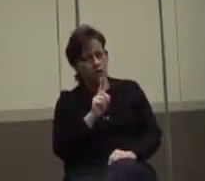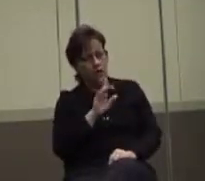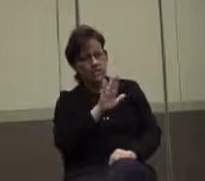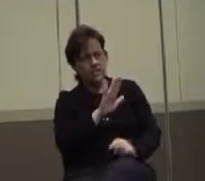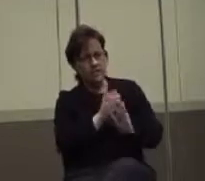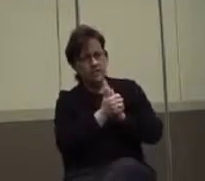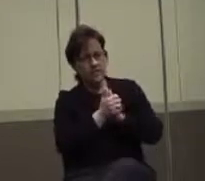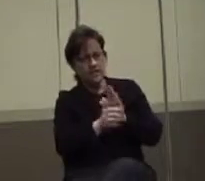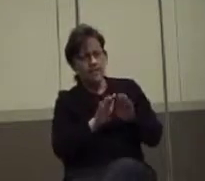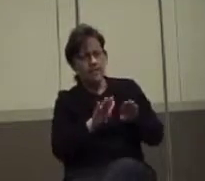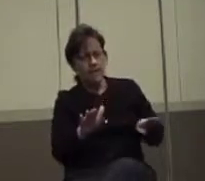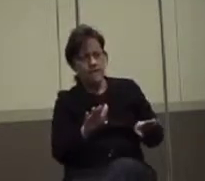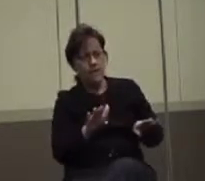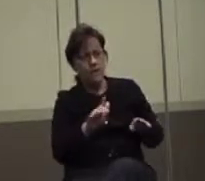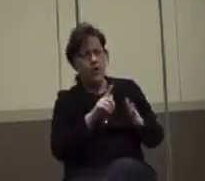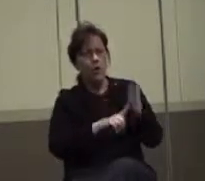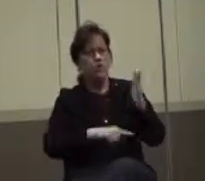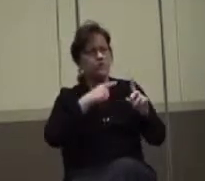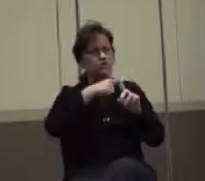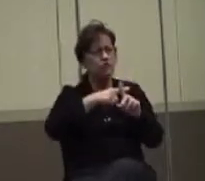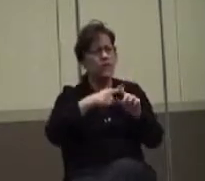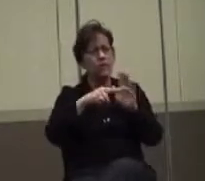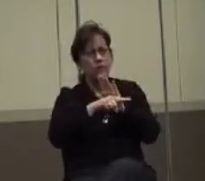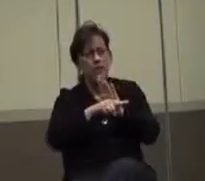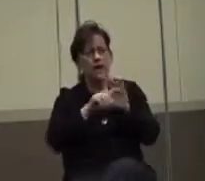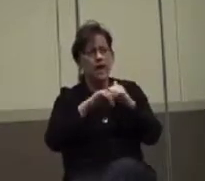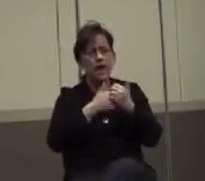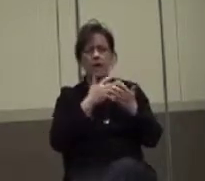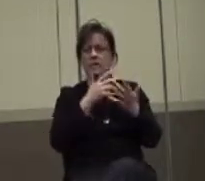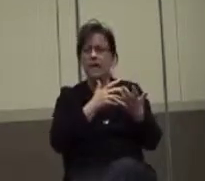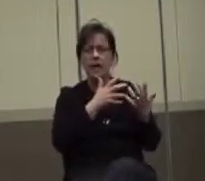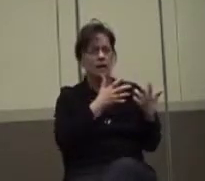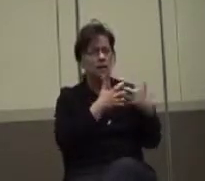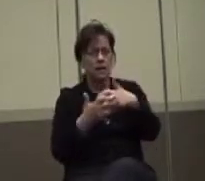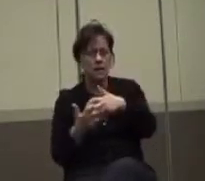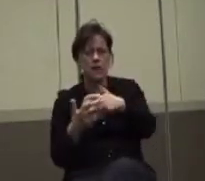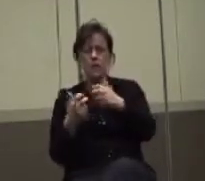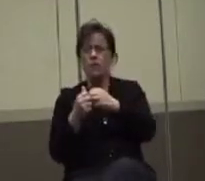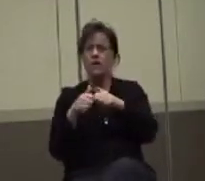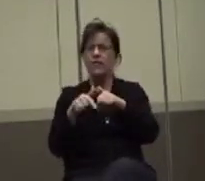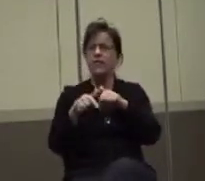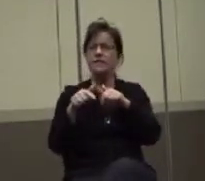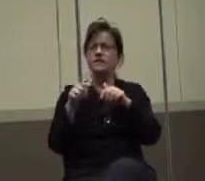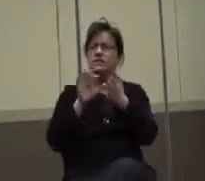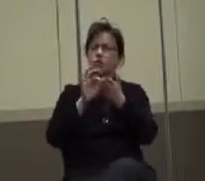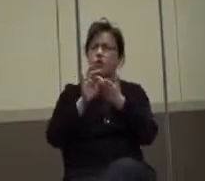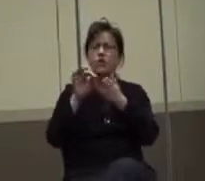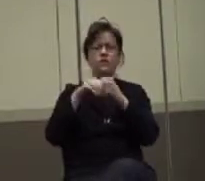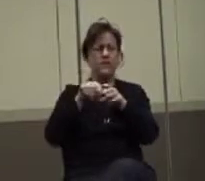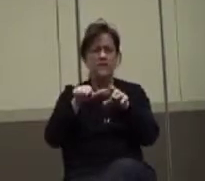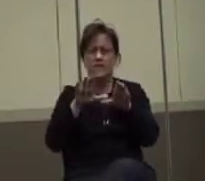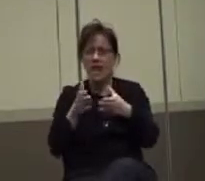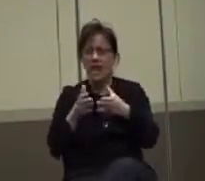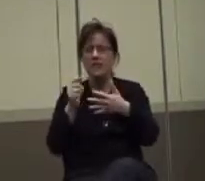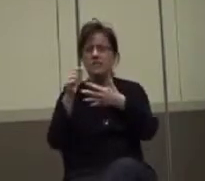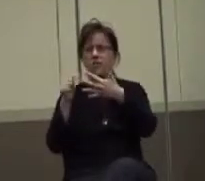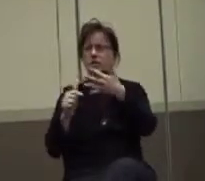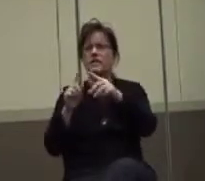his strengths, his weaknesses, and how does that play out in the demands of this course, in this class, in this classroom?